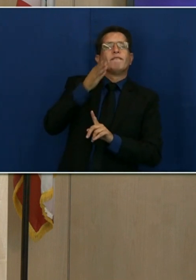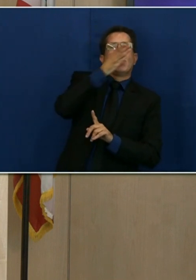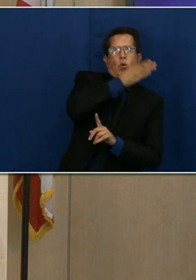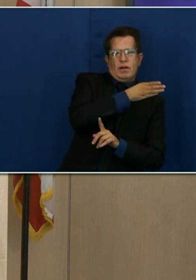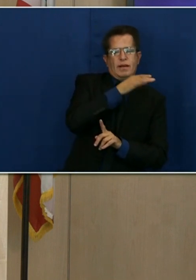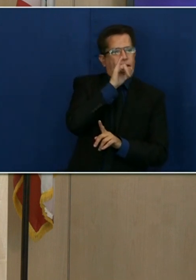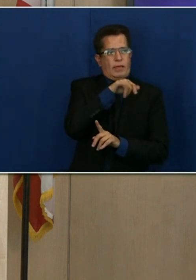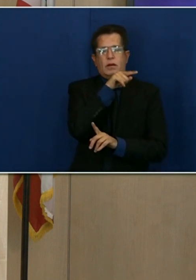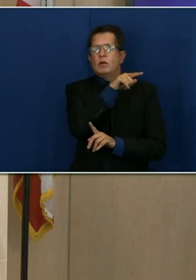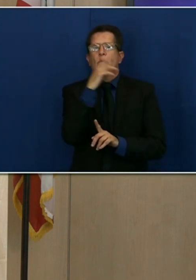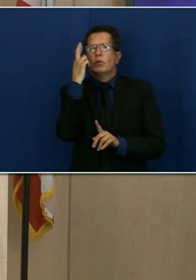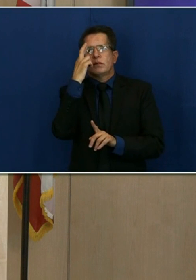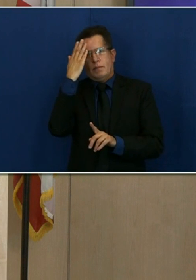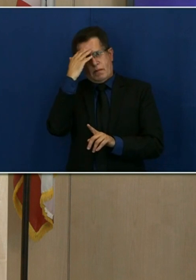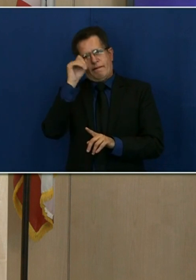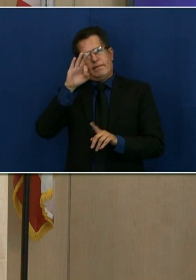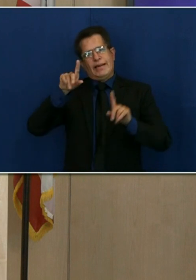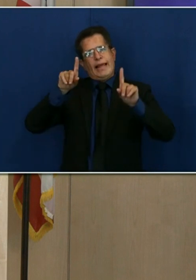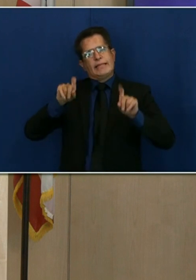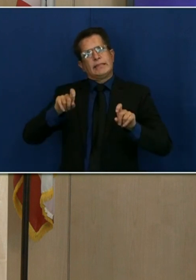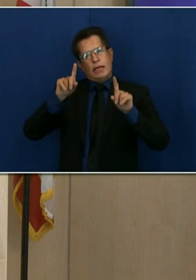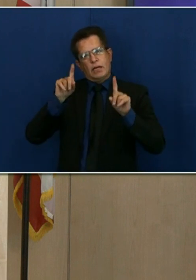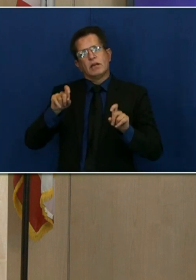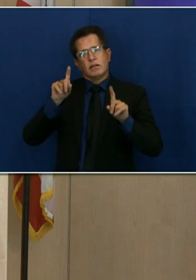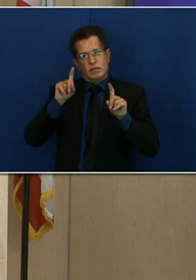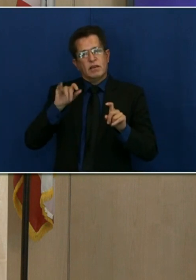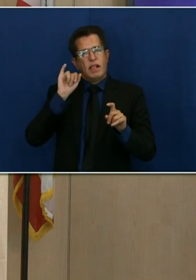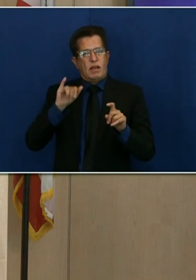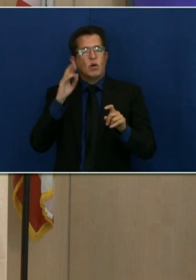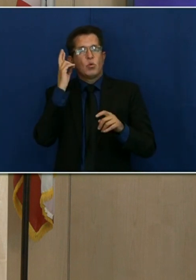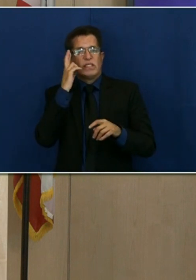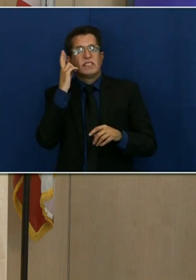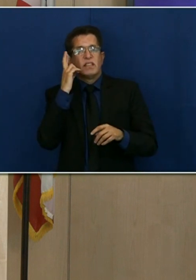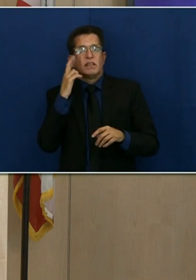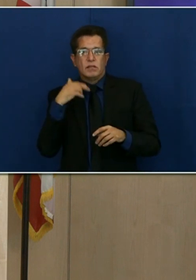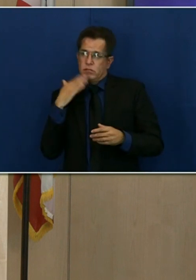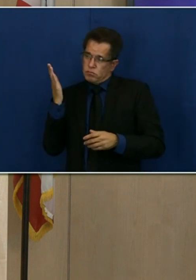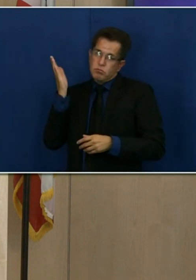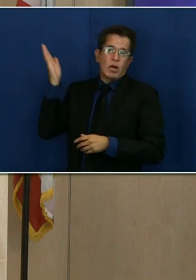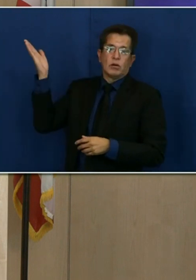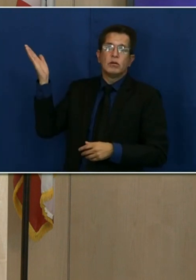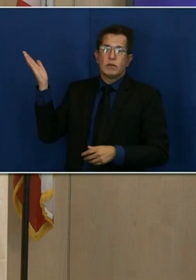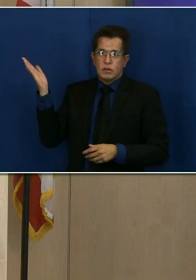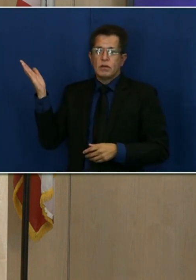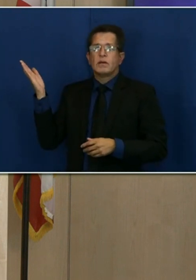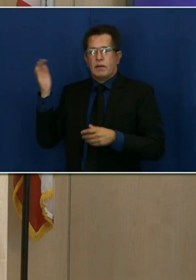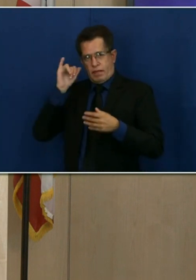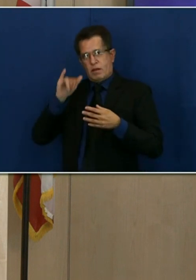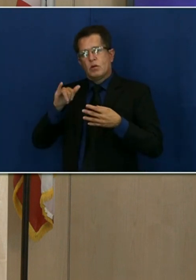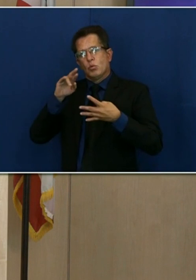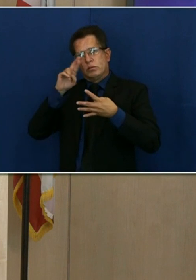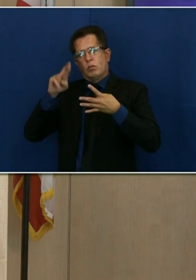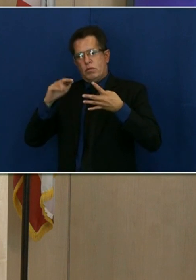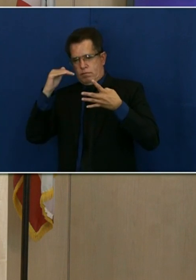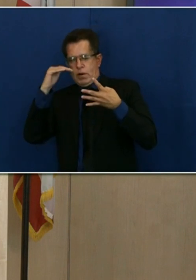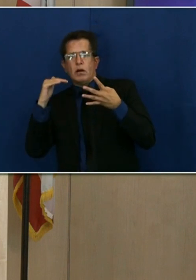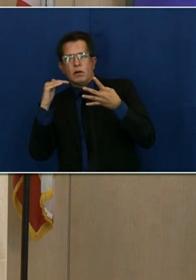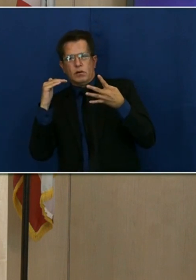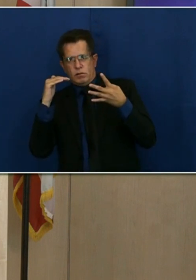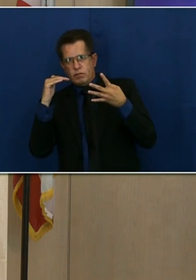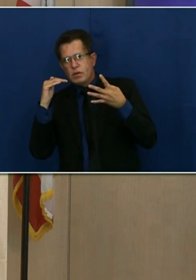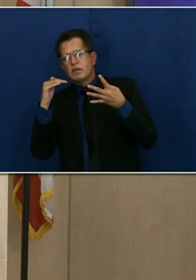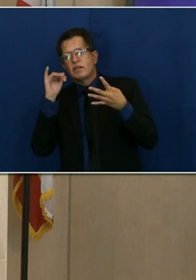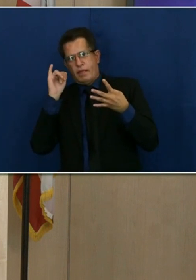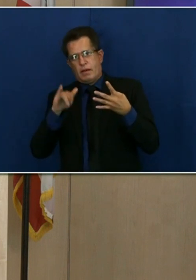was related to testing, and that was the last question that I just answered. It was as a result of